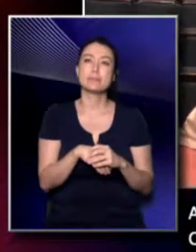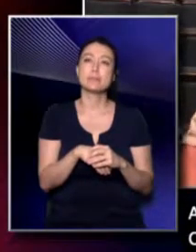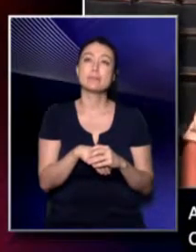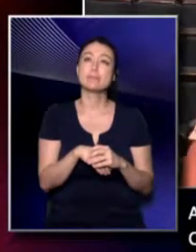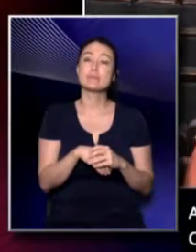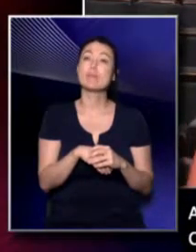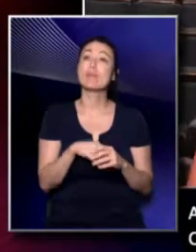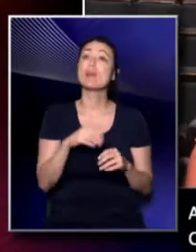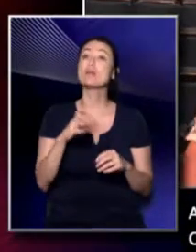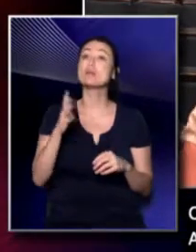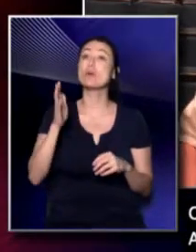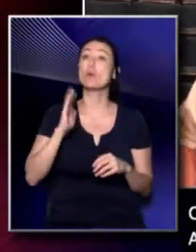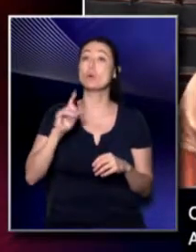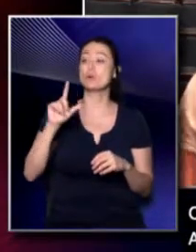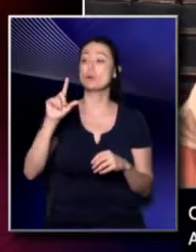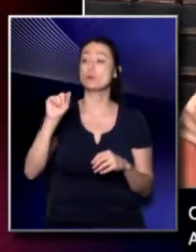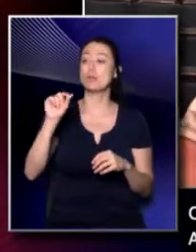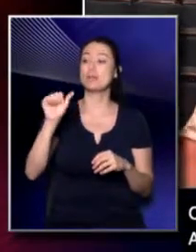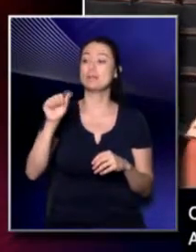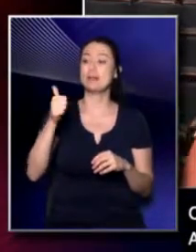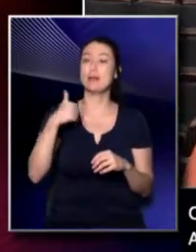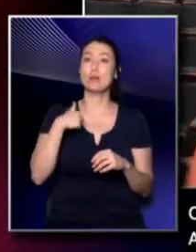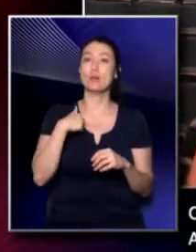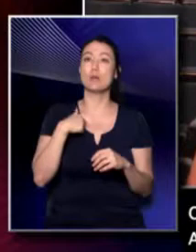so in 2010, we served